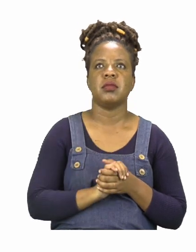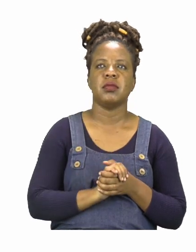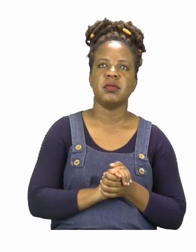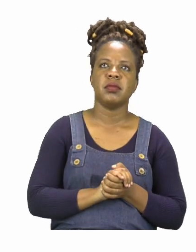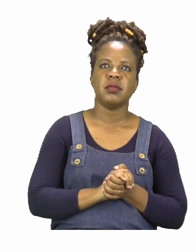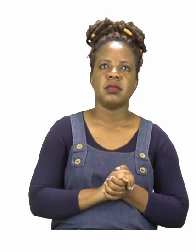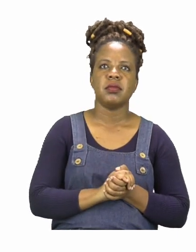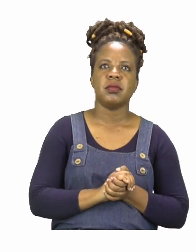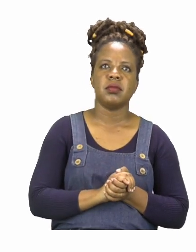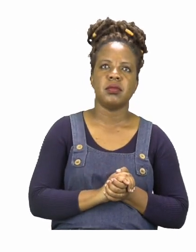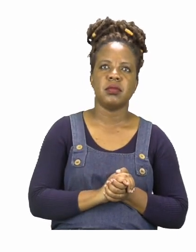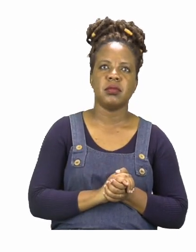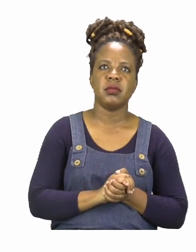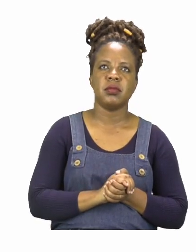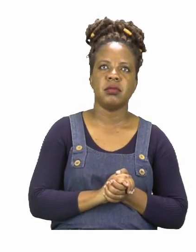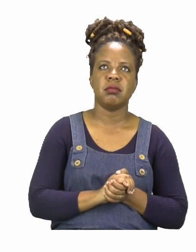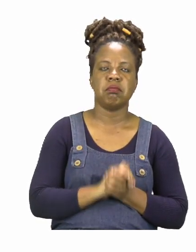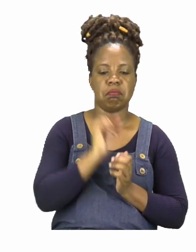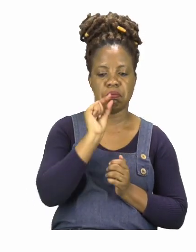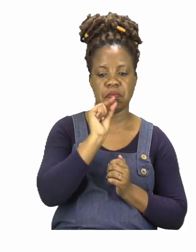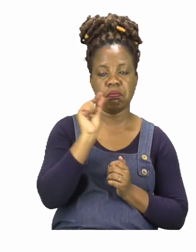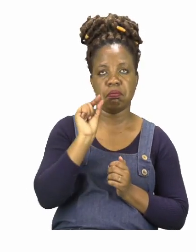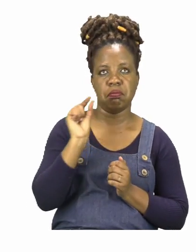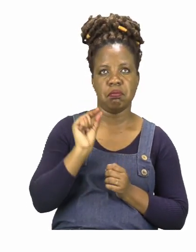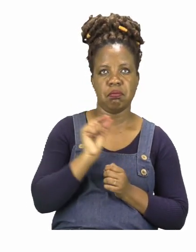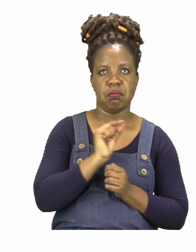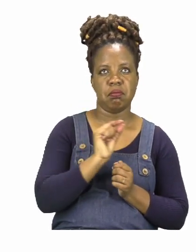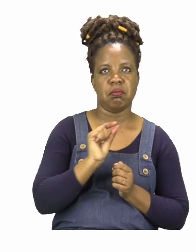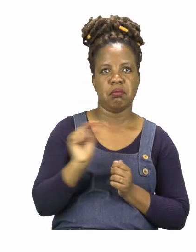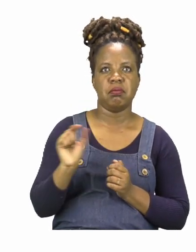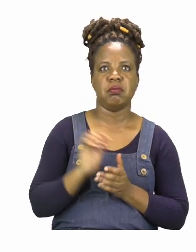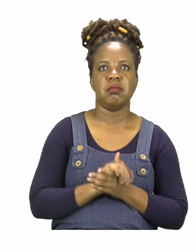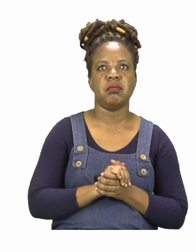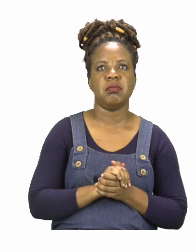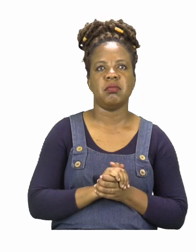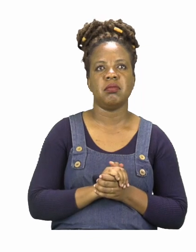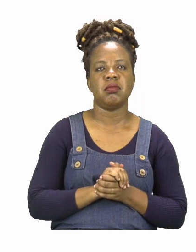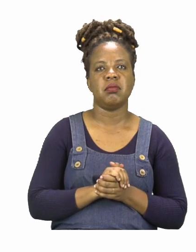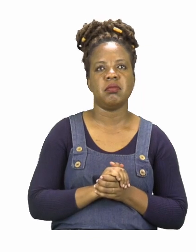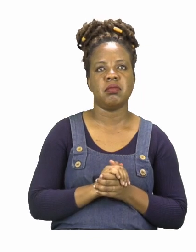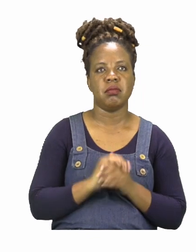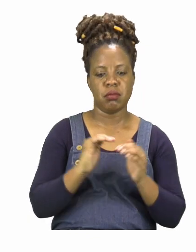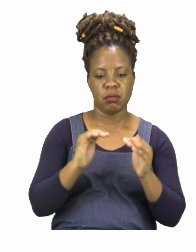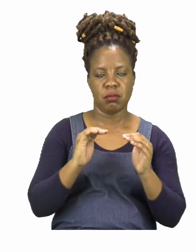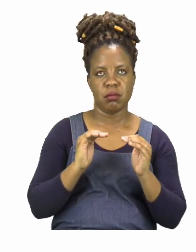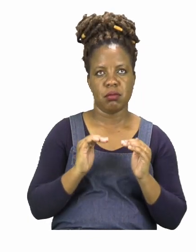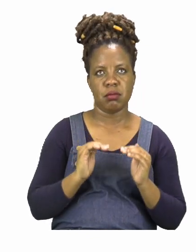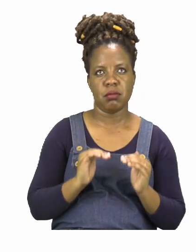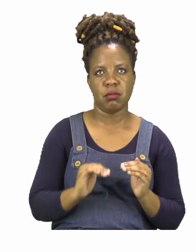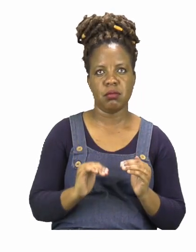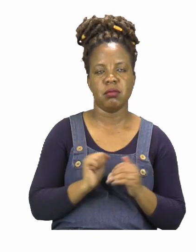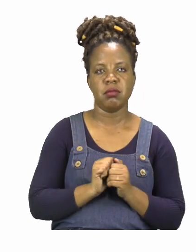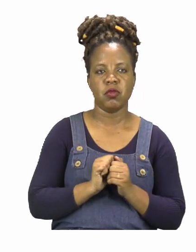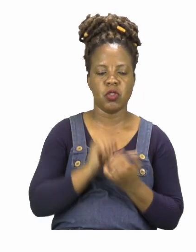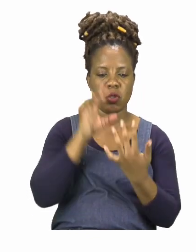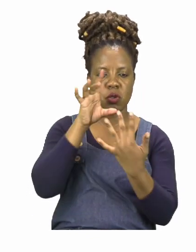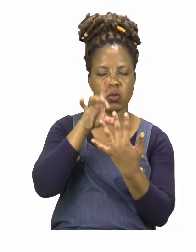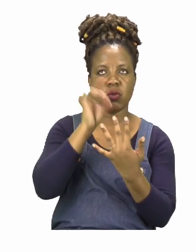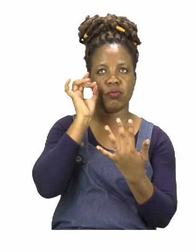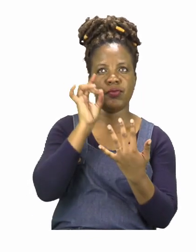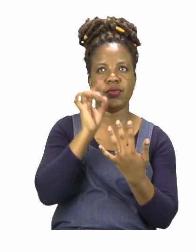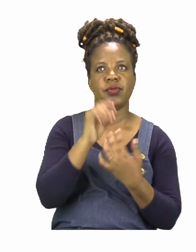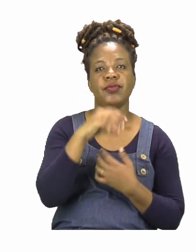So these are our words. It is going to be your job, grade 3s, to find any of the 3 words and